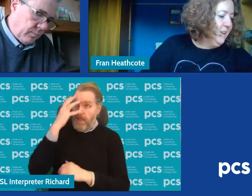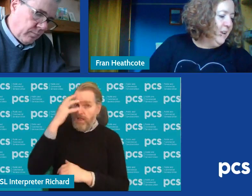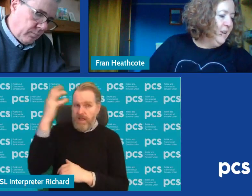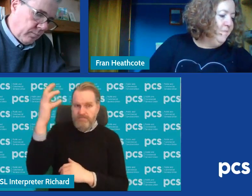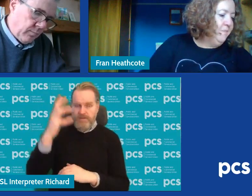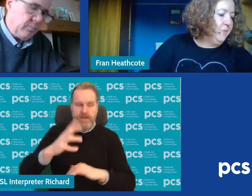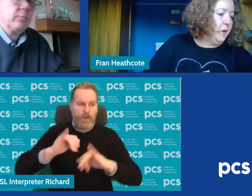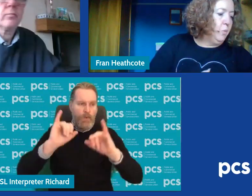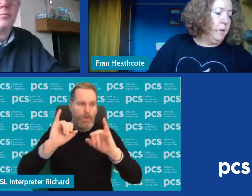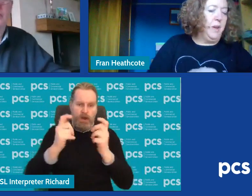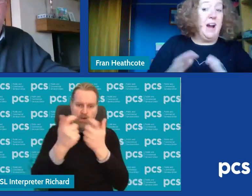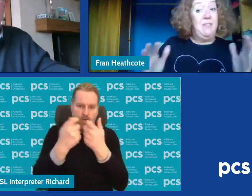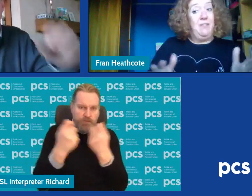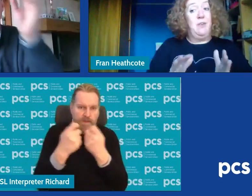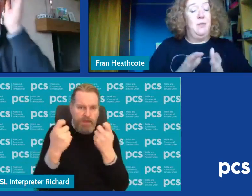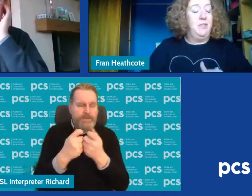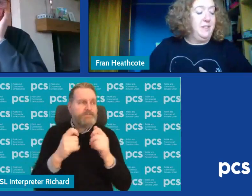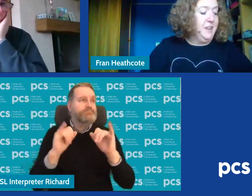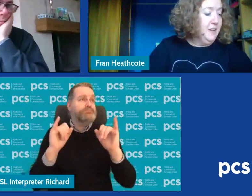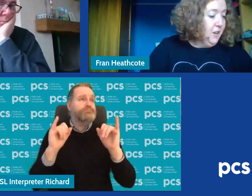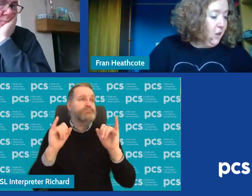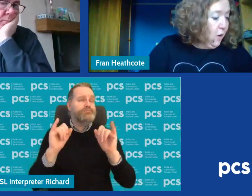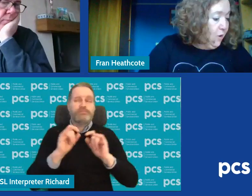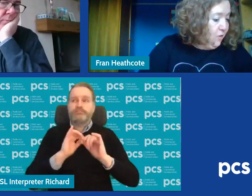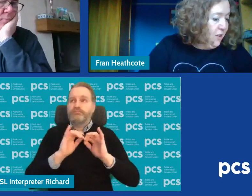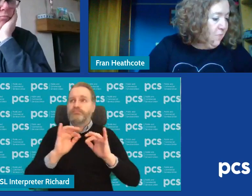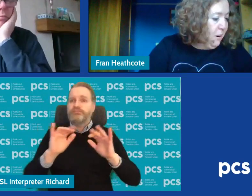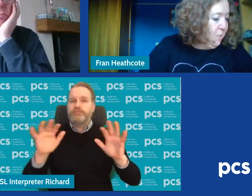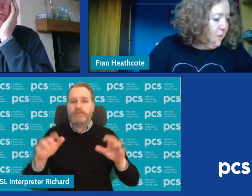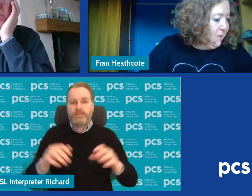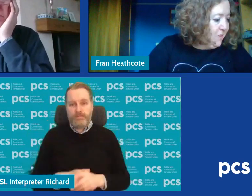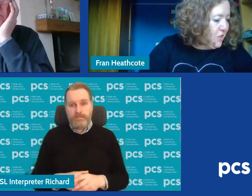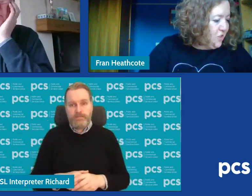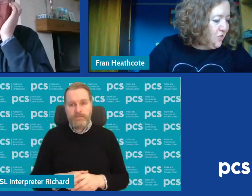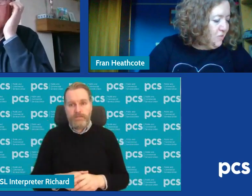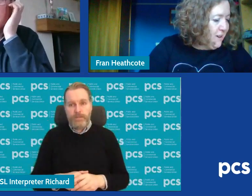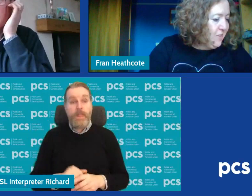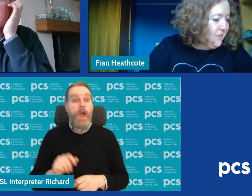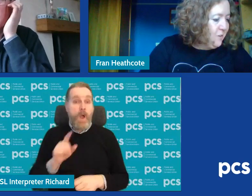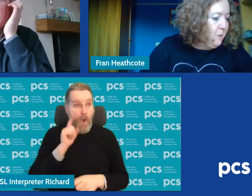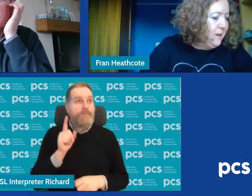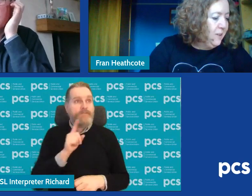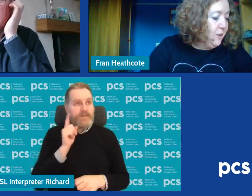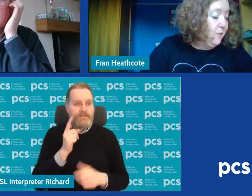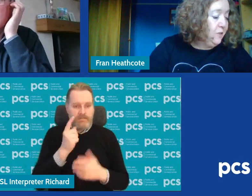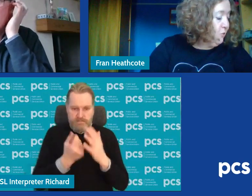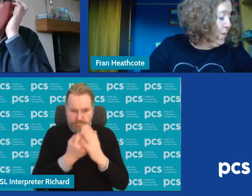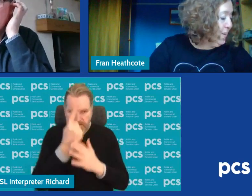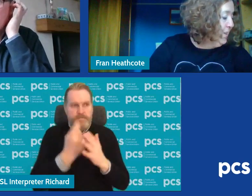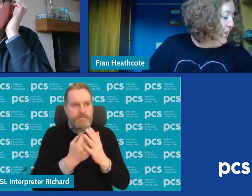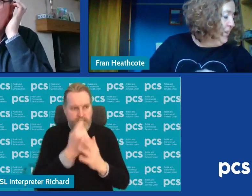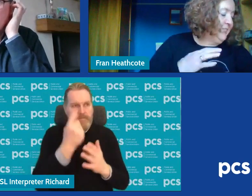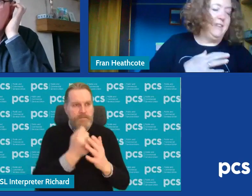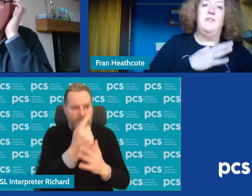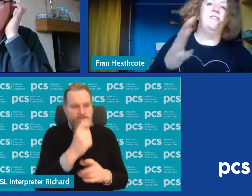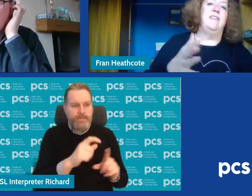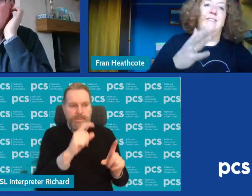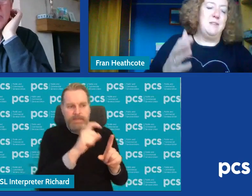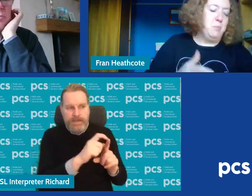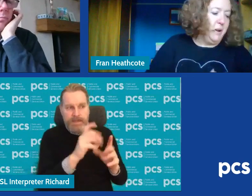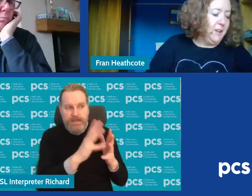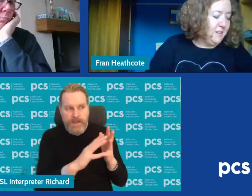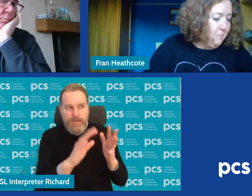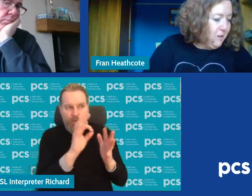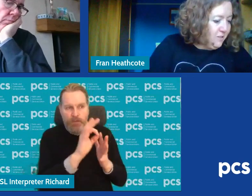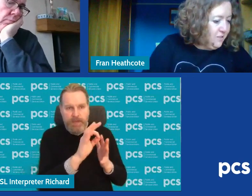press. We have obviously quite often come up with suggestions around the DWP and the universal credit service